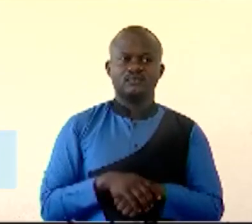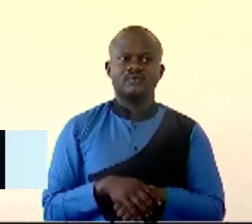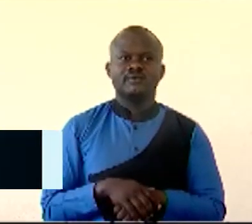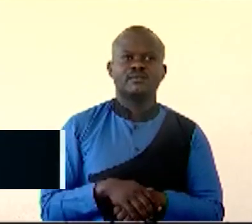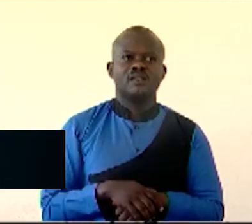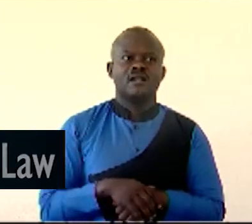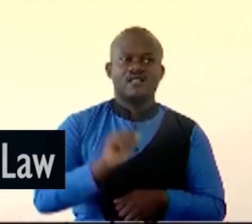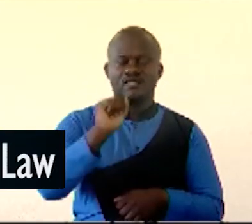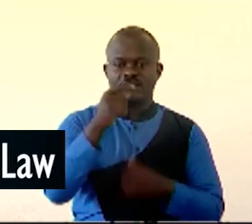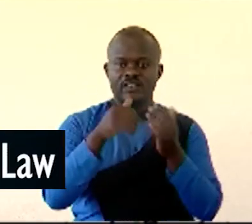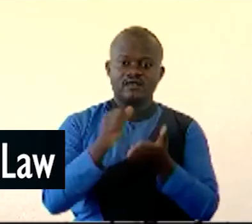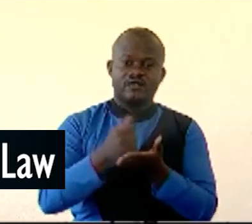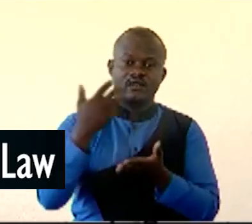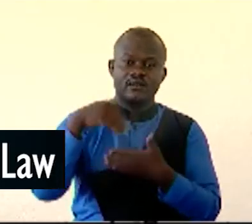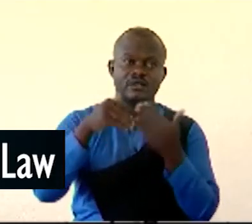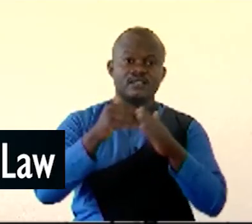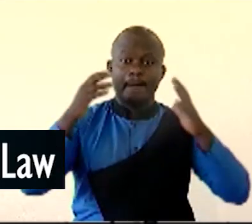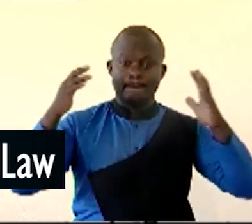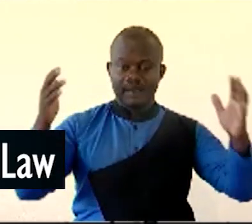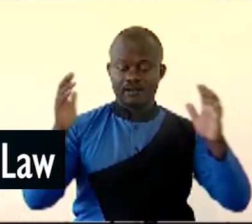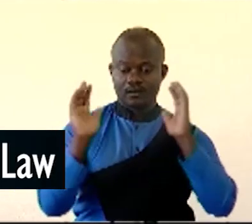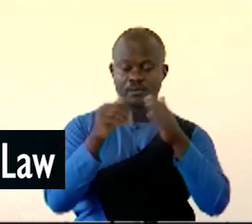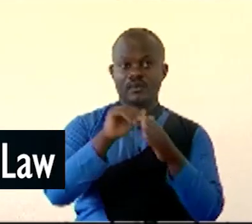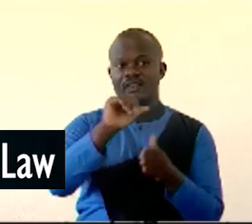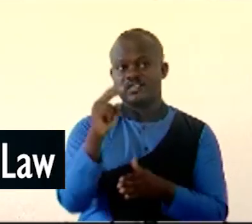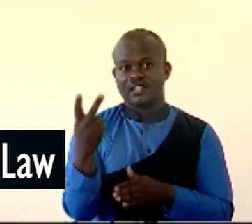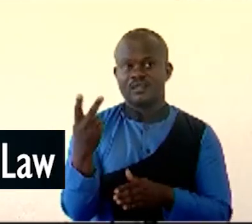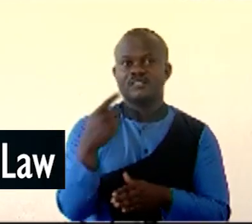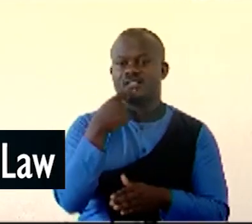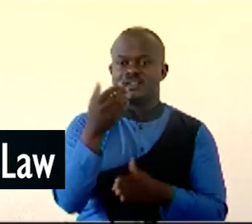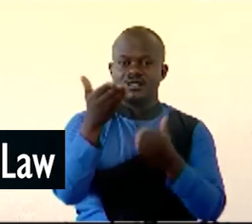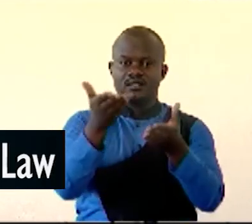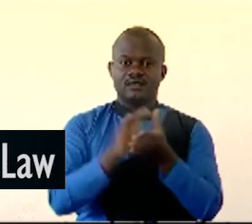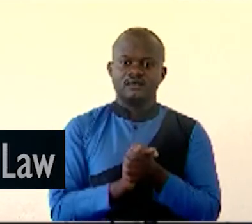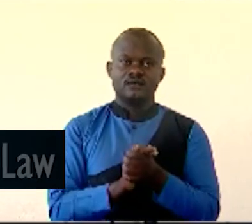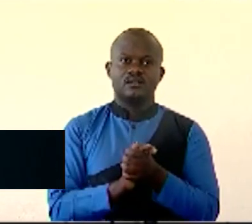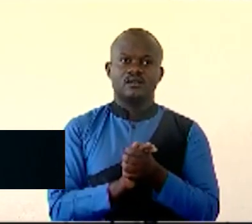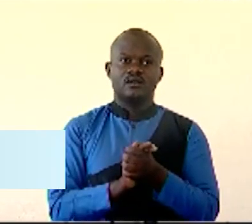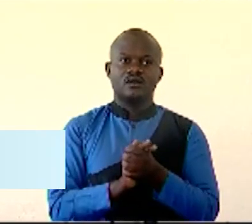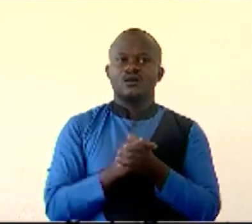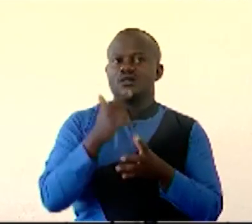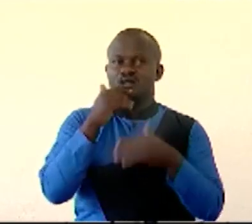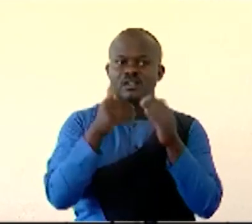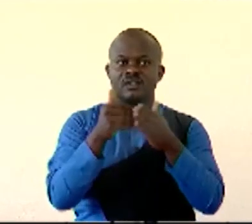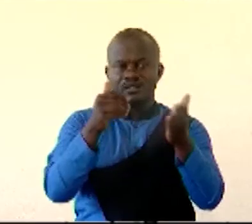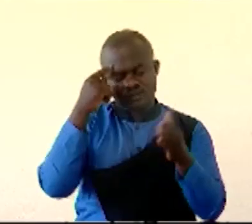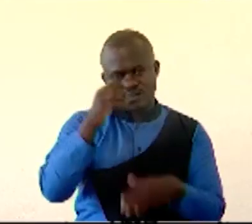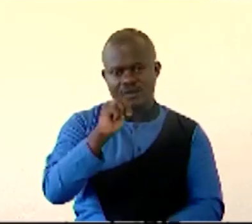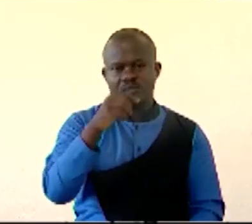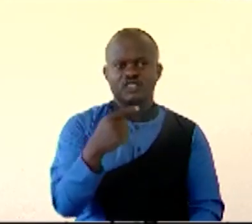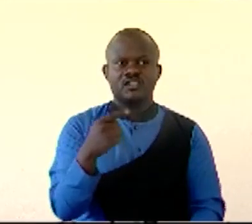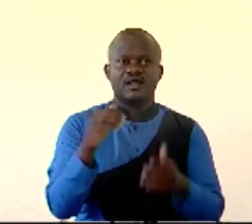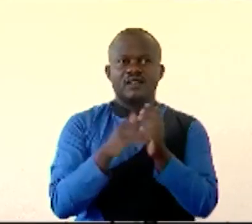The first value is bigger than the second, so it's like this. So here it is for magnesium, and